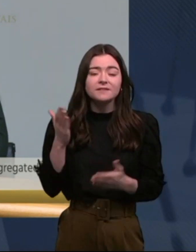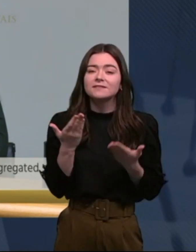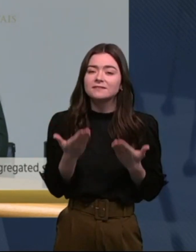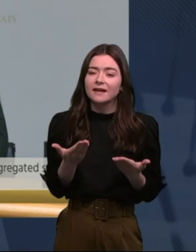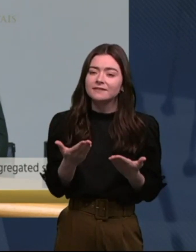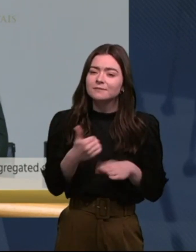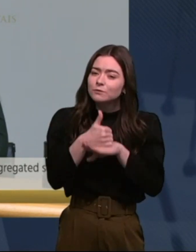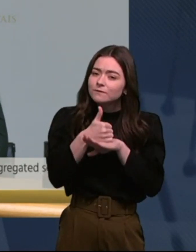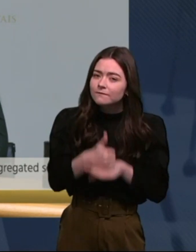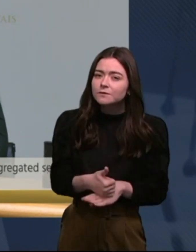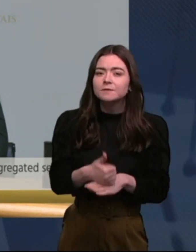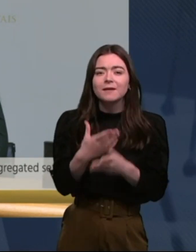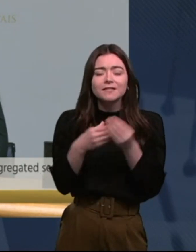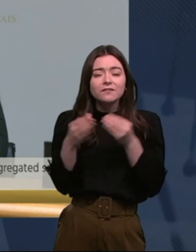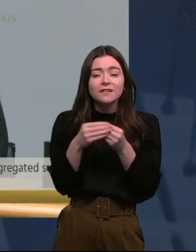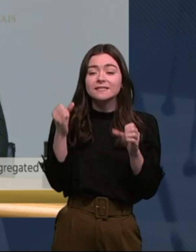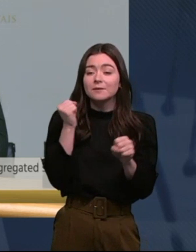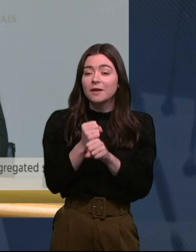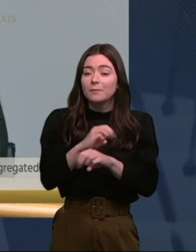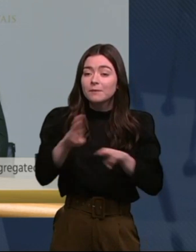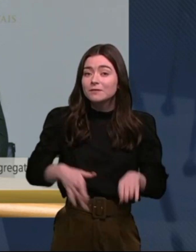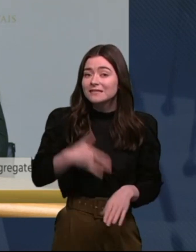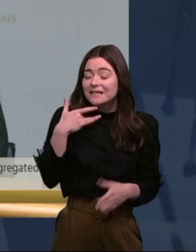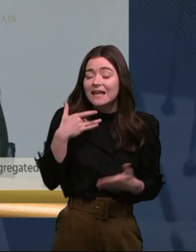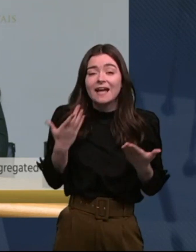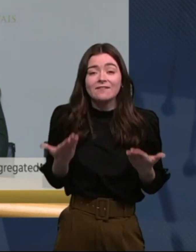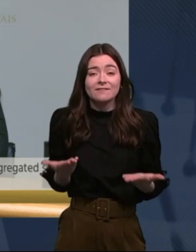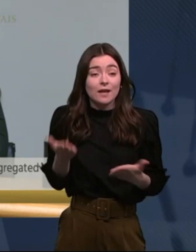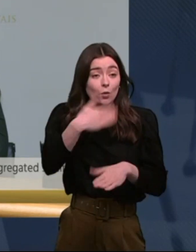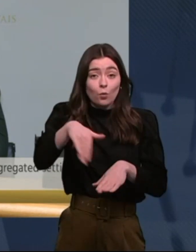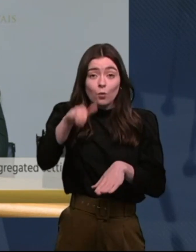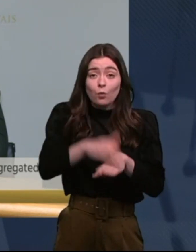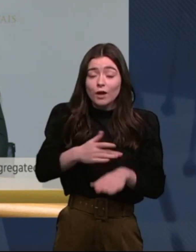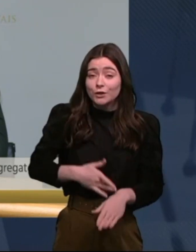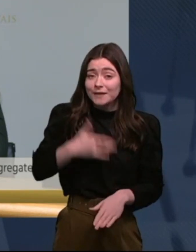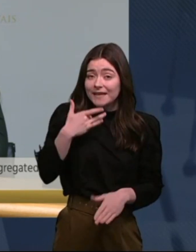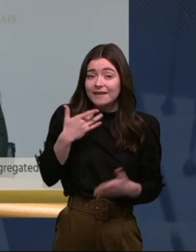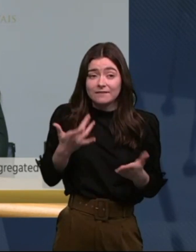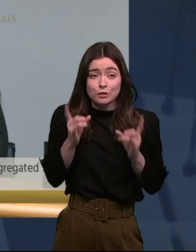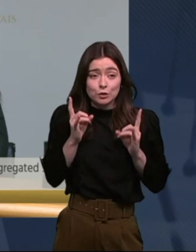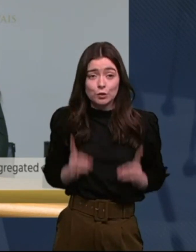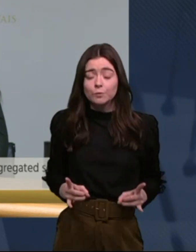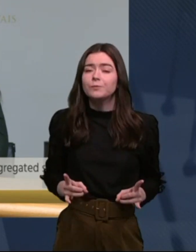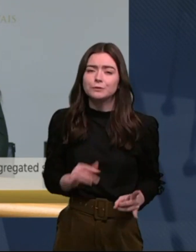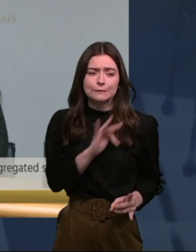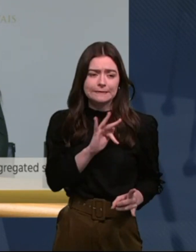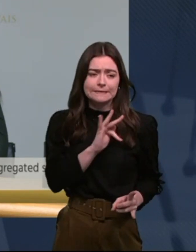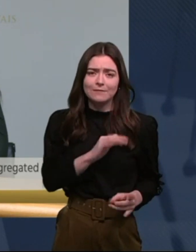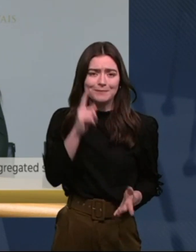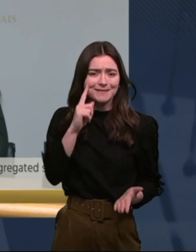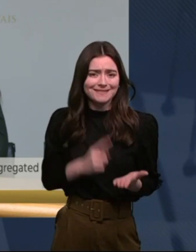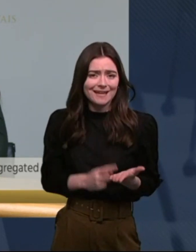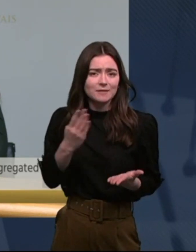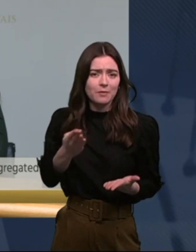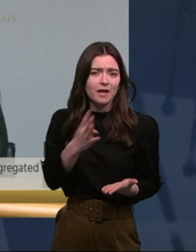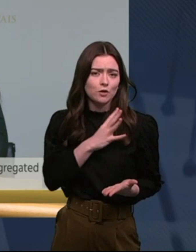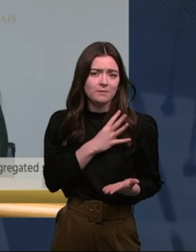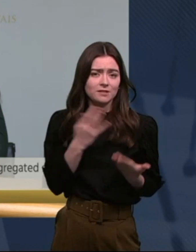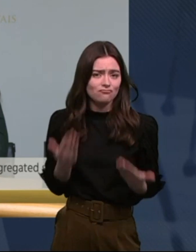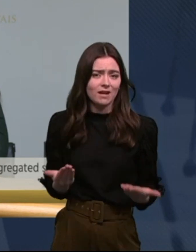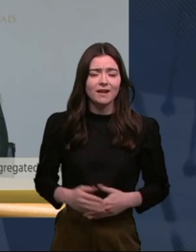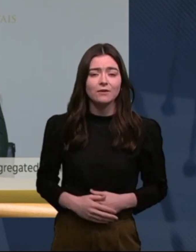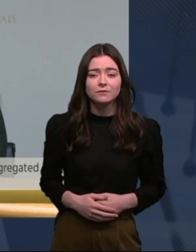most fundamental things about people's lives, such as where you are going to live as a human being, are being decided by a committee right